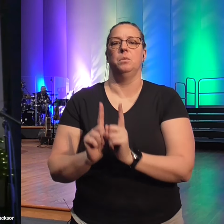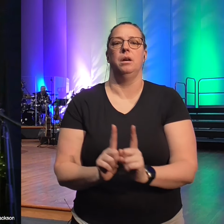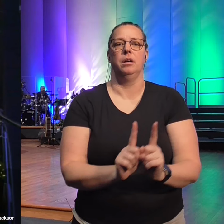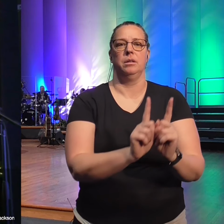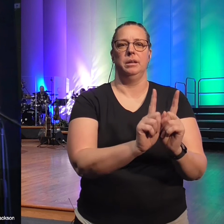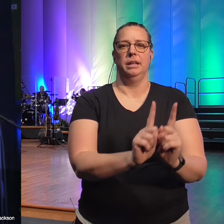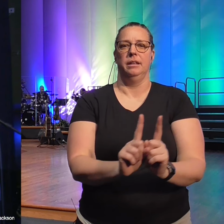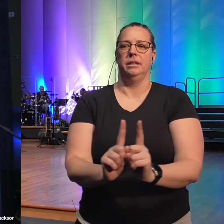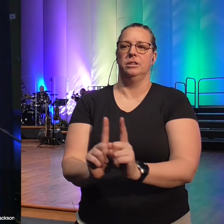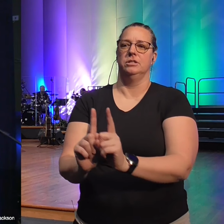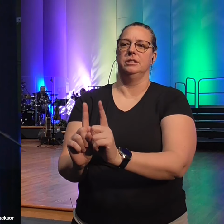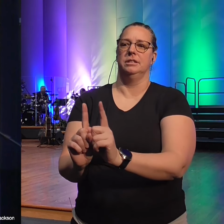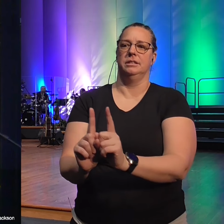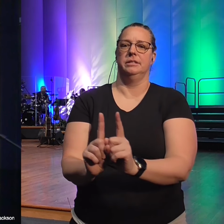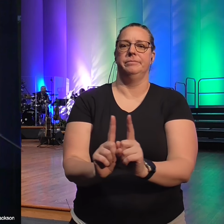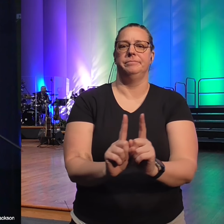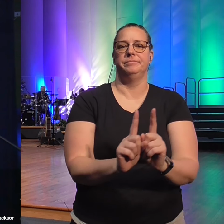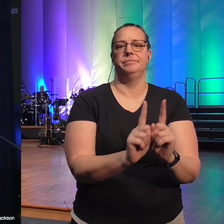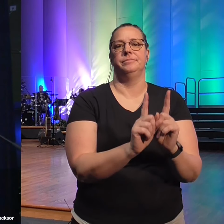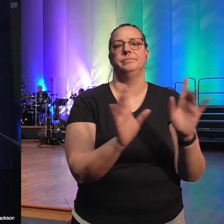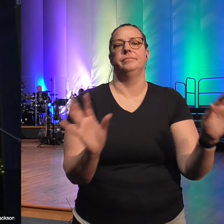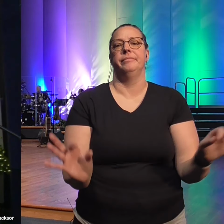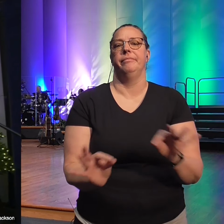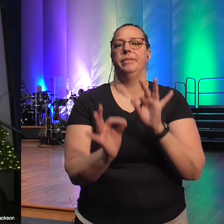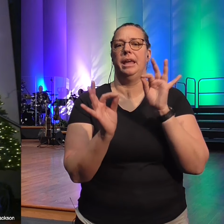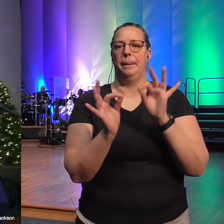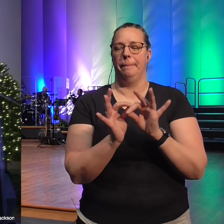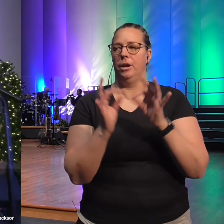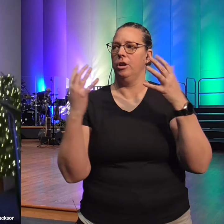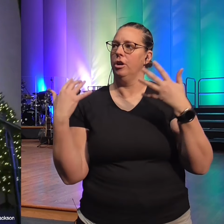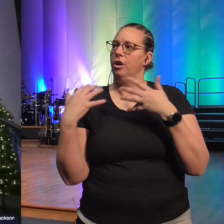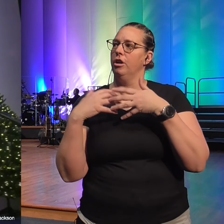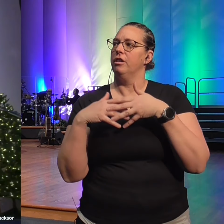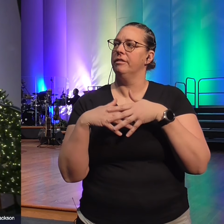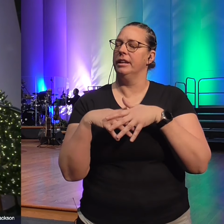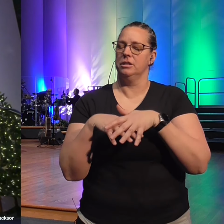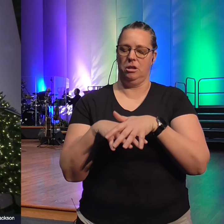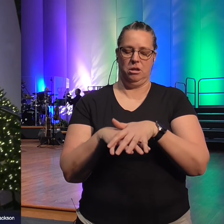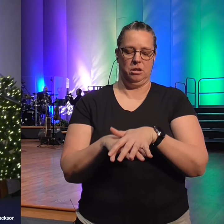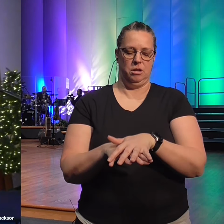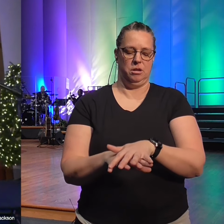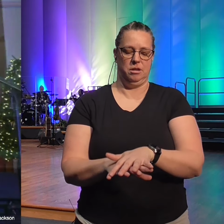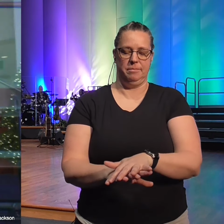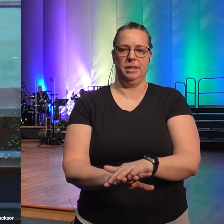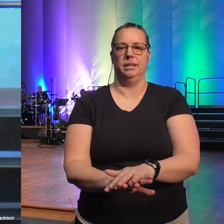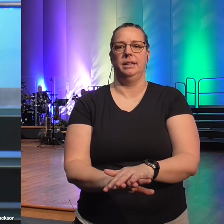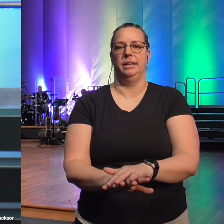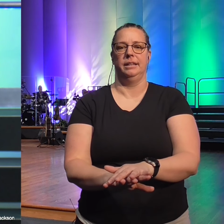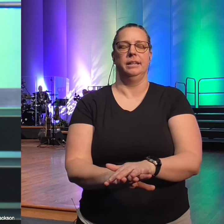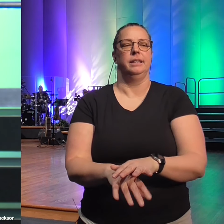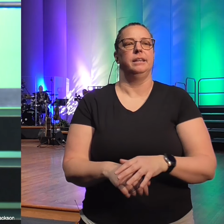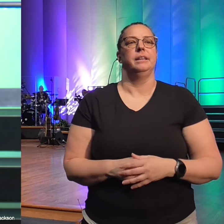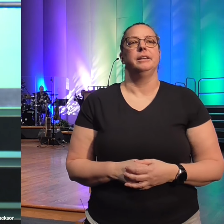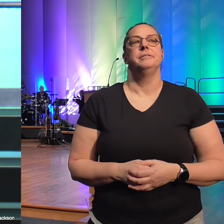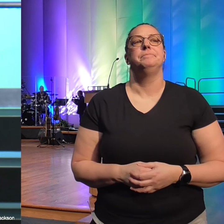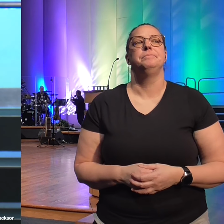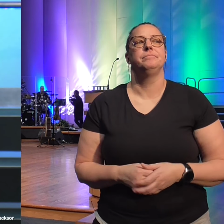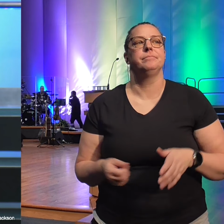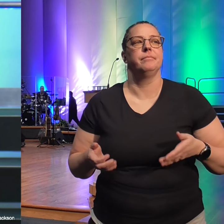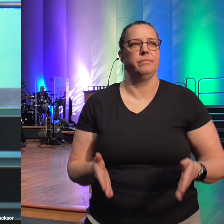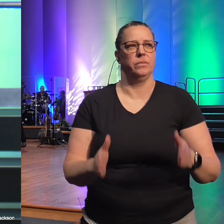Let us walk with each other in perfect harmony.